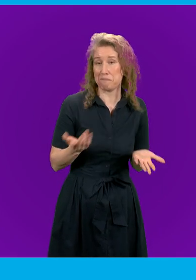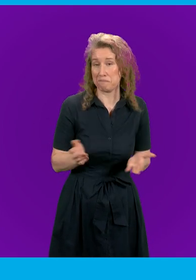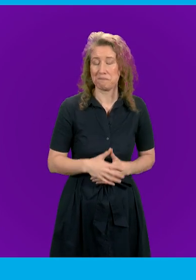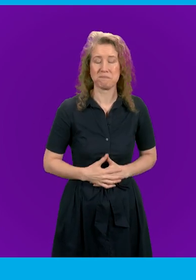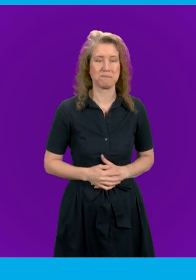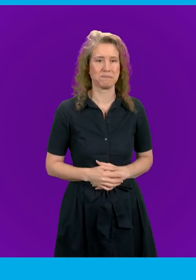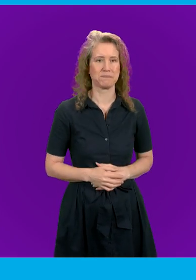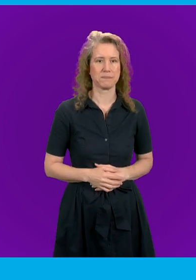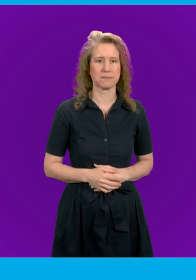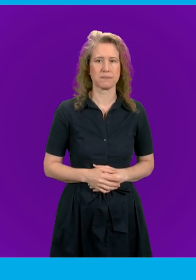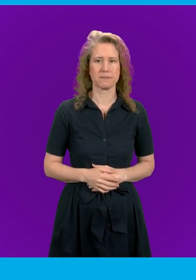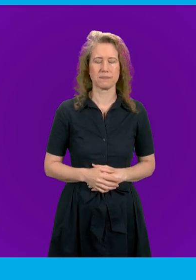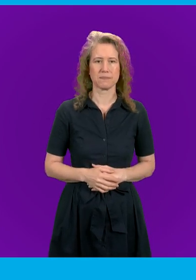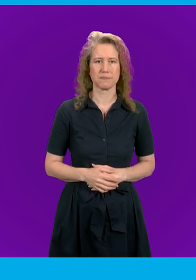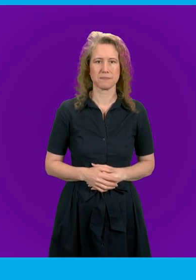But